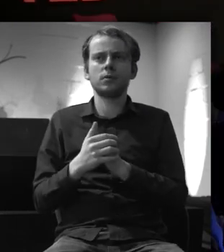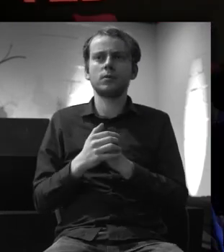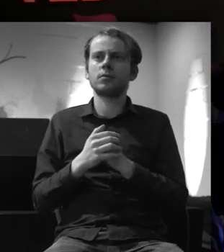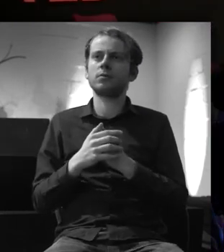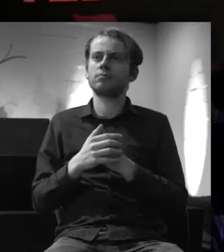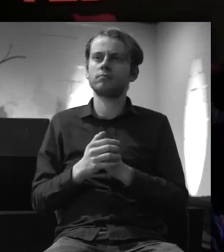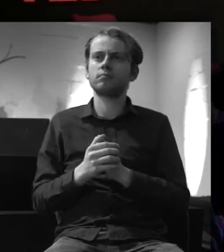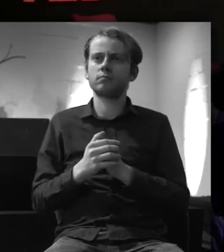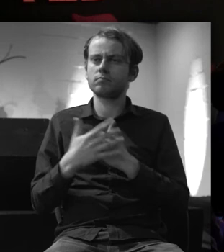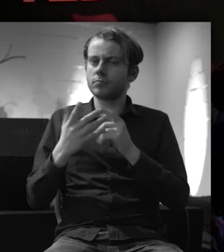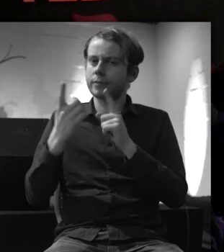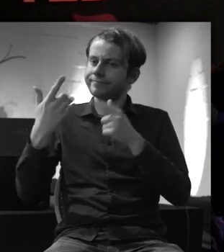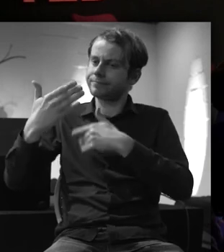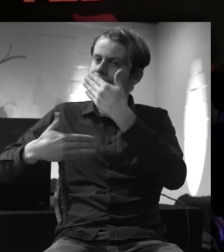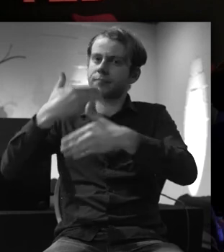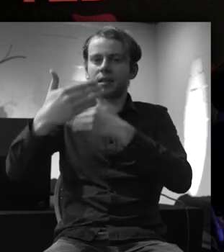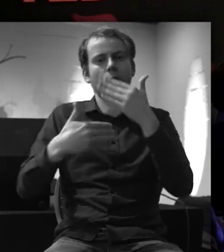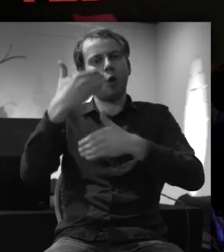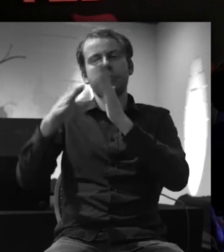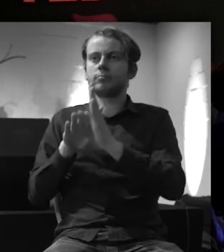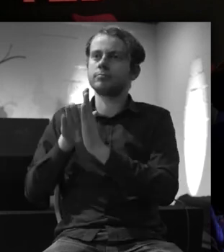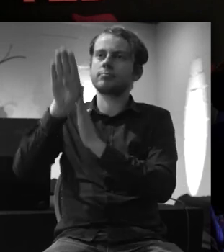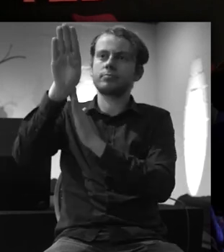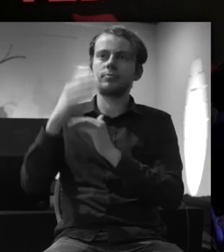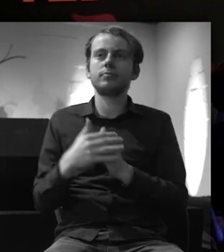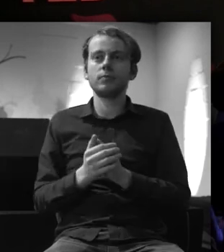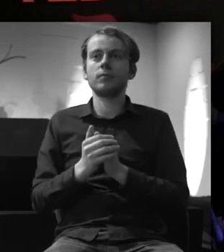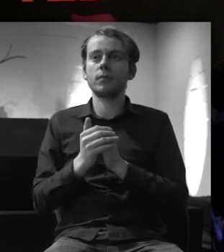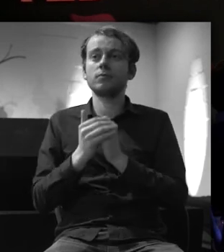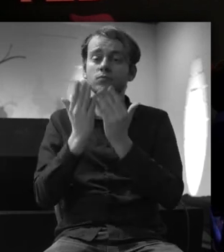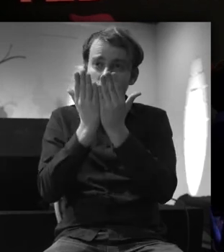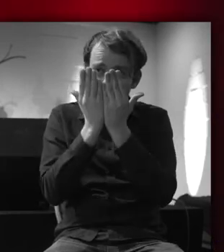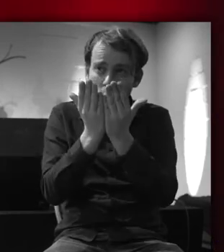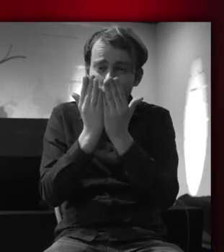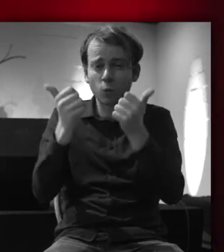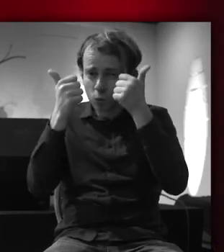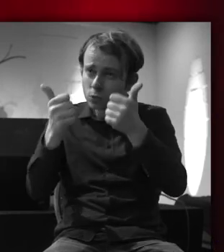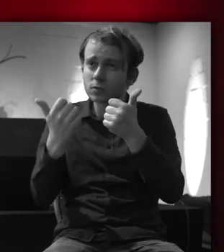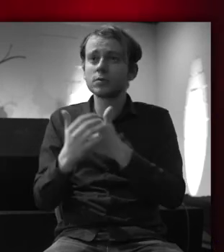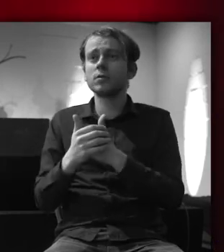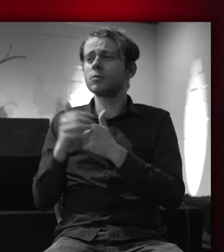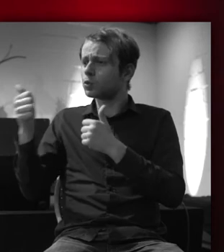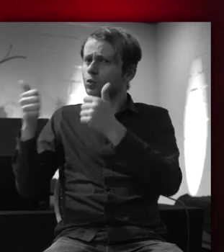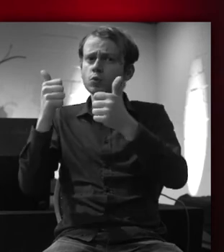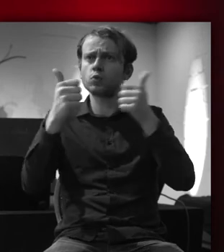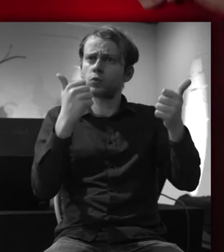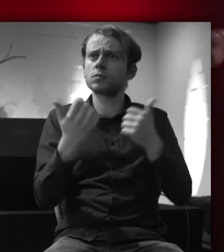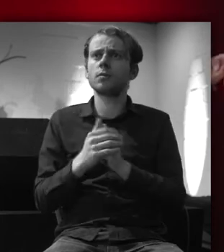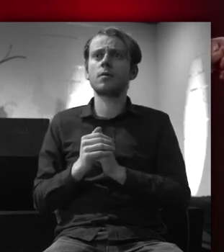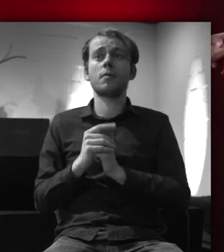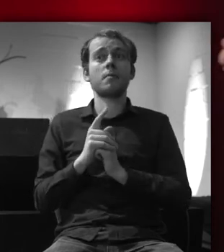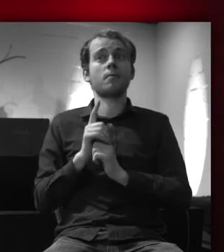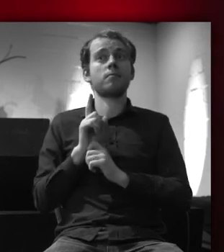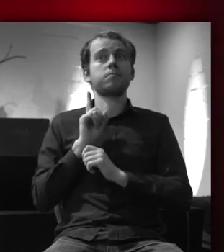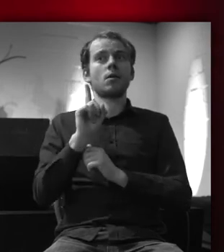are really studying what you want to do. But the most important thing is that you need to plug yourself into the right community for